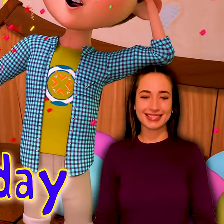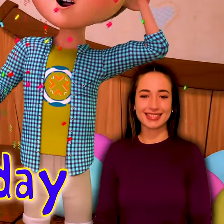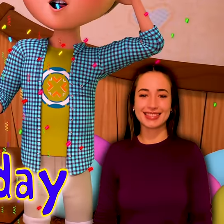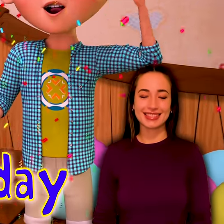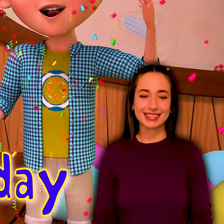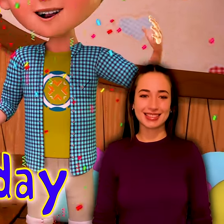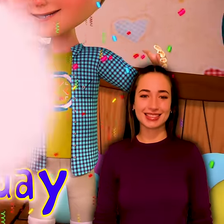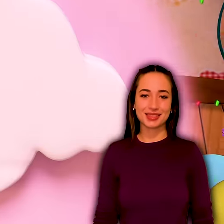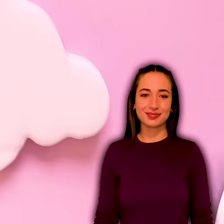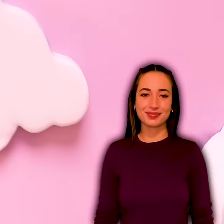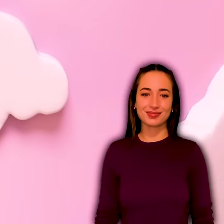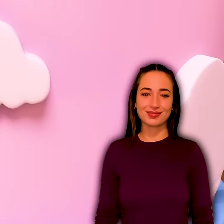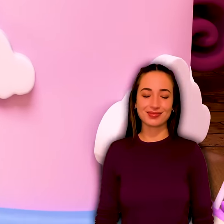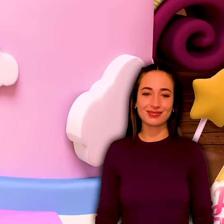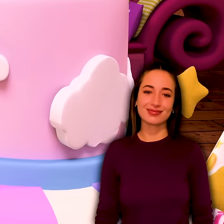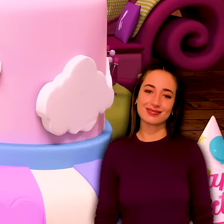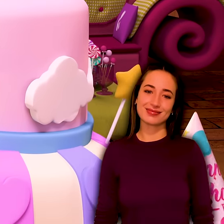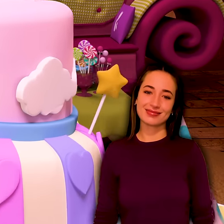happy birthday